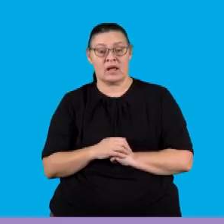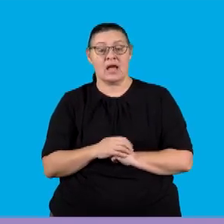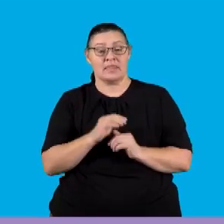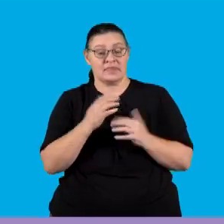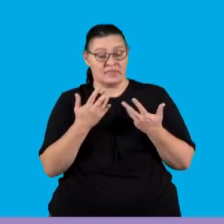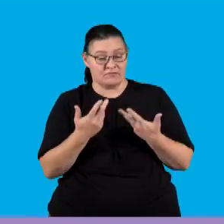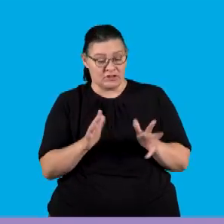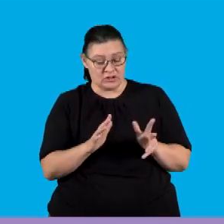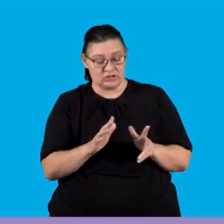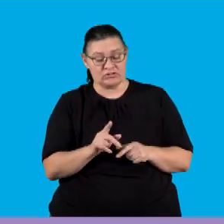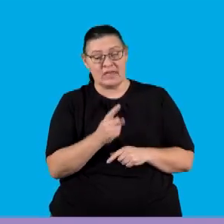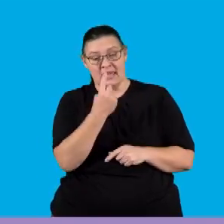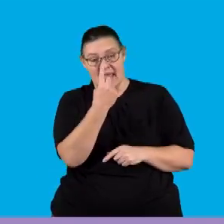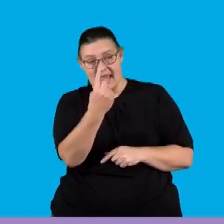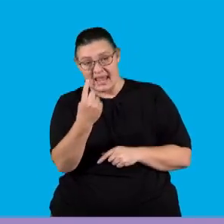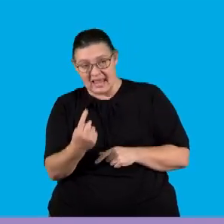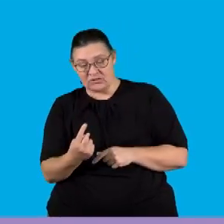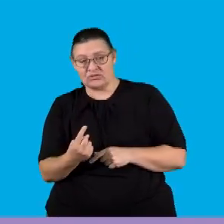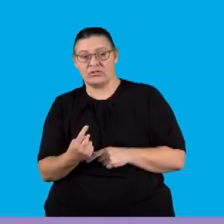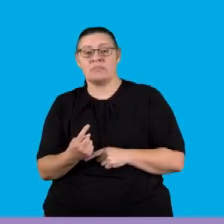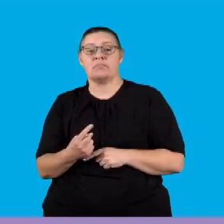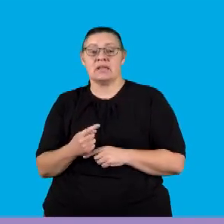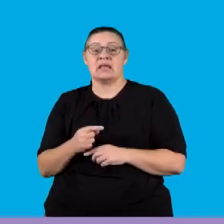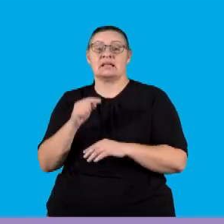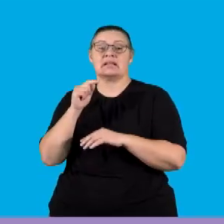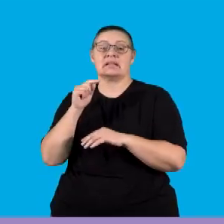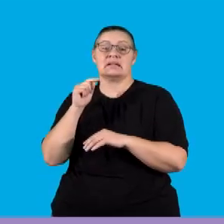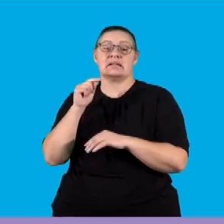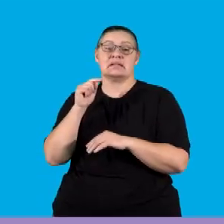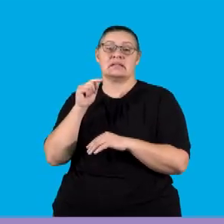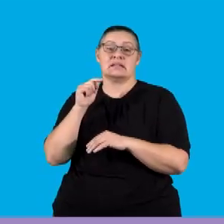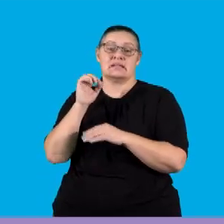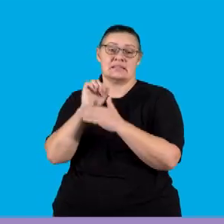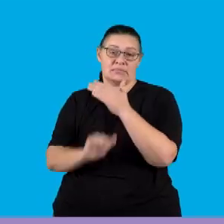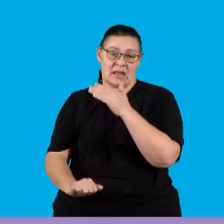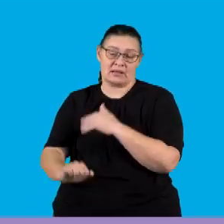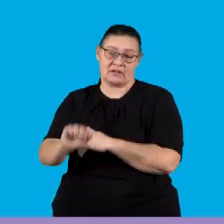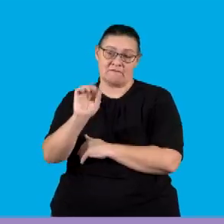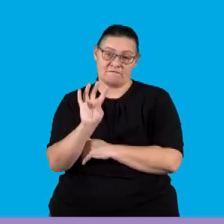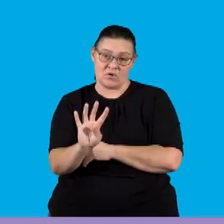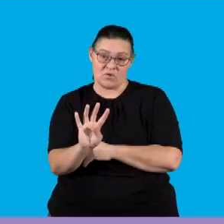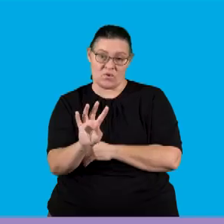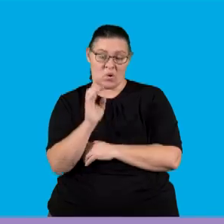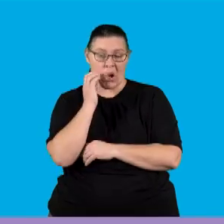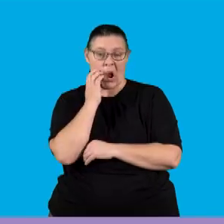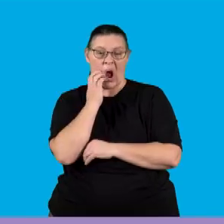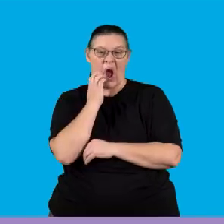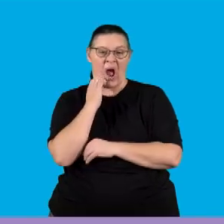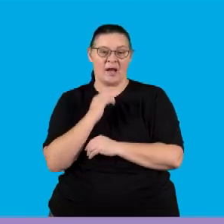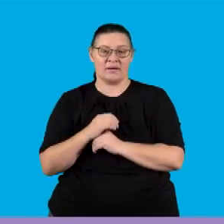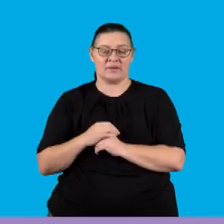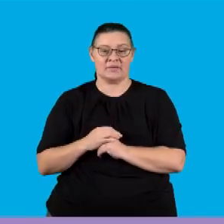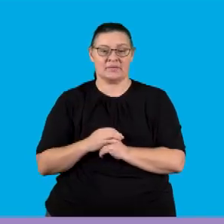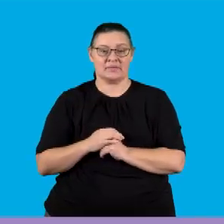2, and each of them are going to go through the process.